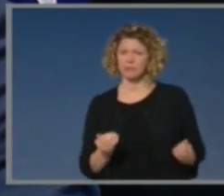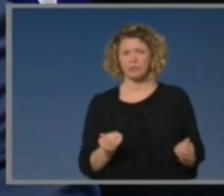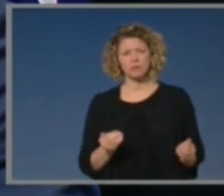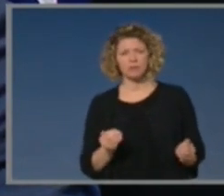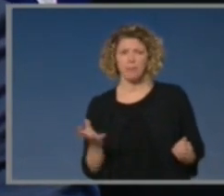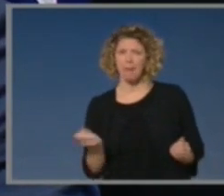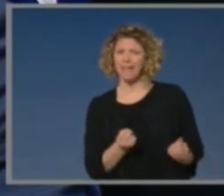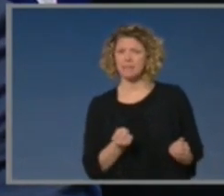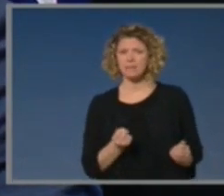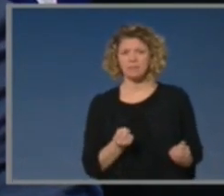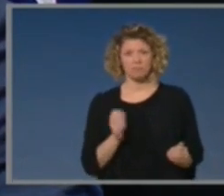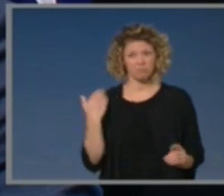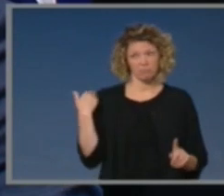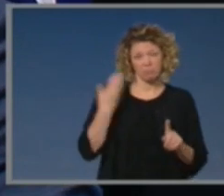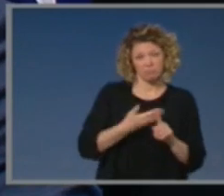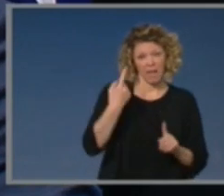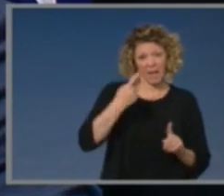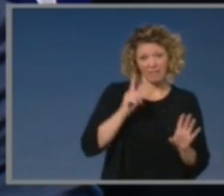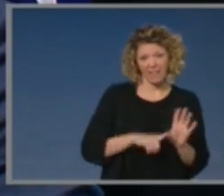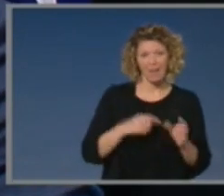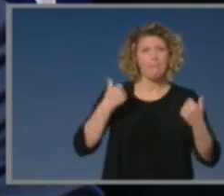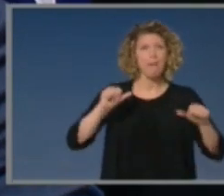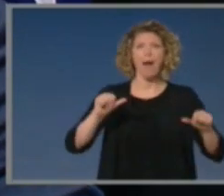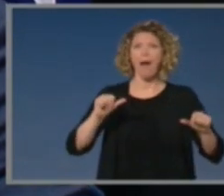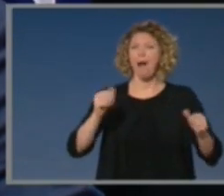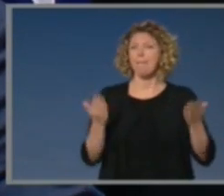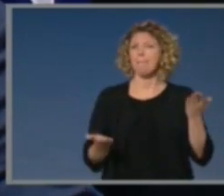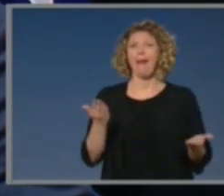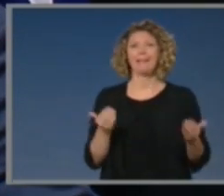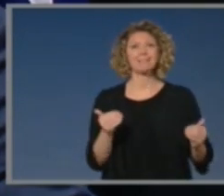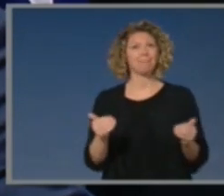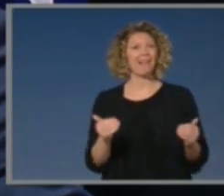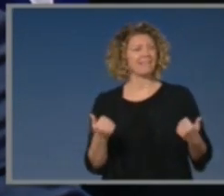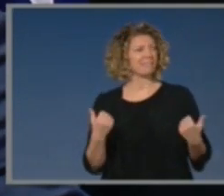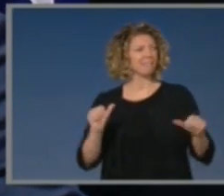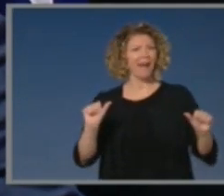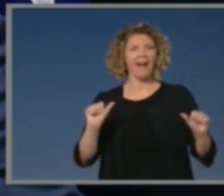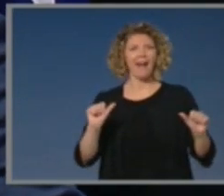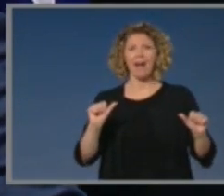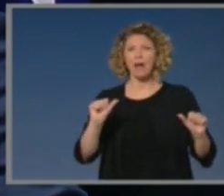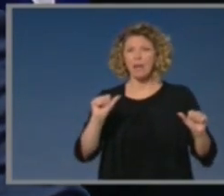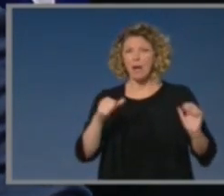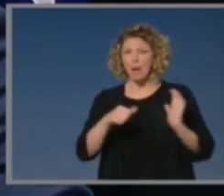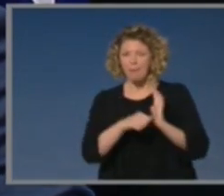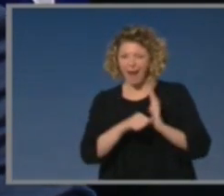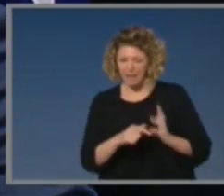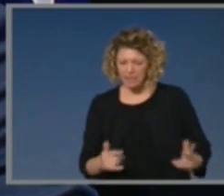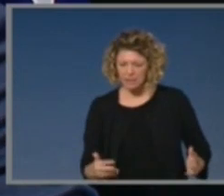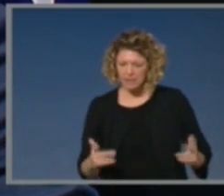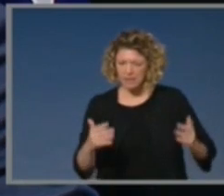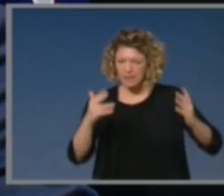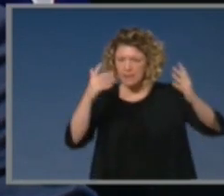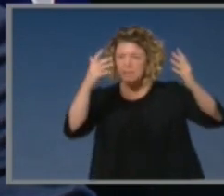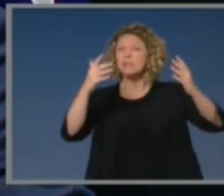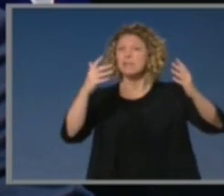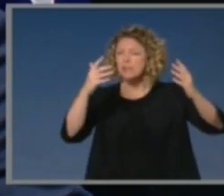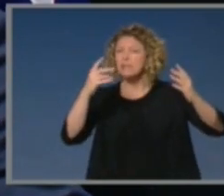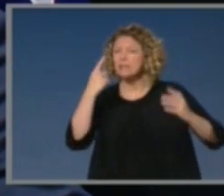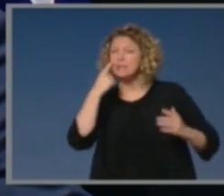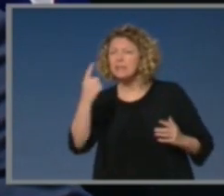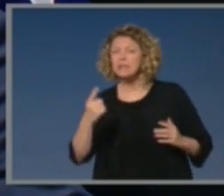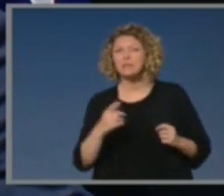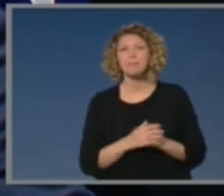11 years. That has been the core feature of every budget that I've been involved in and our government's been involved in. Over the time we've sat on the